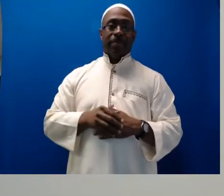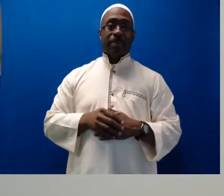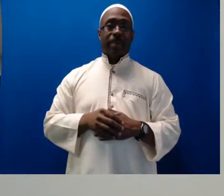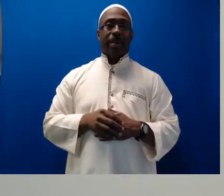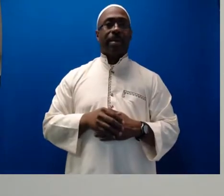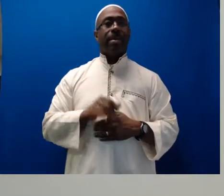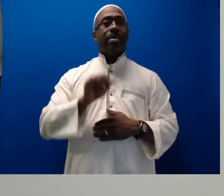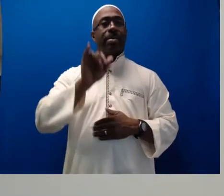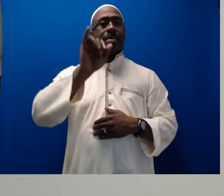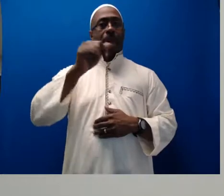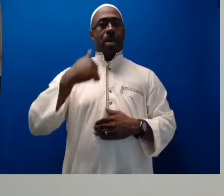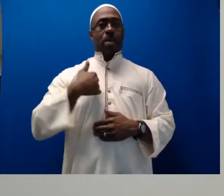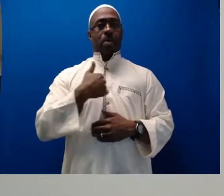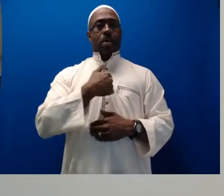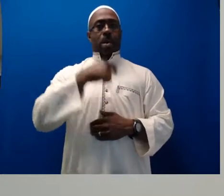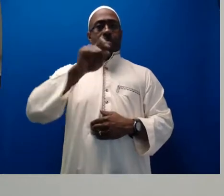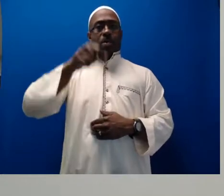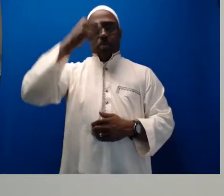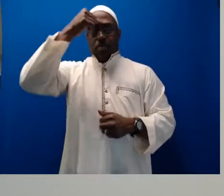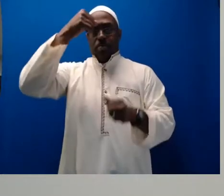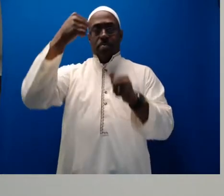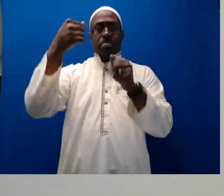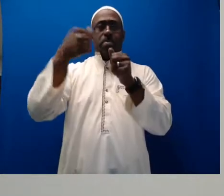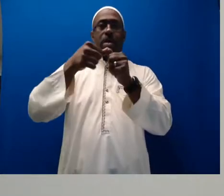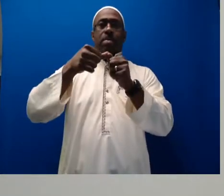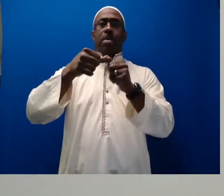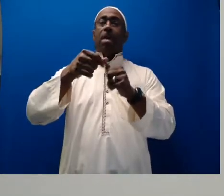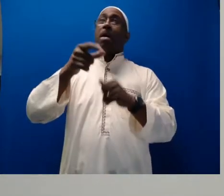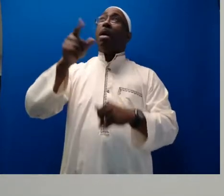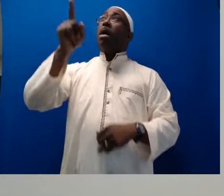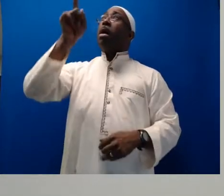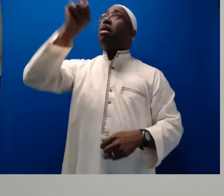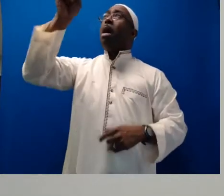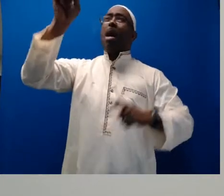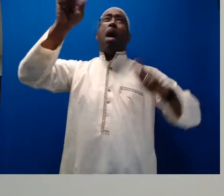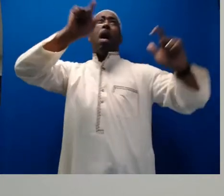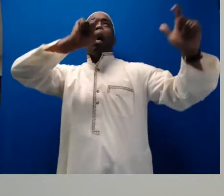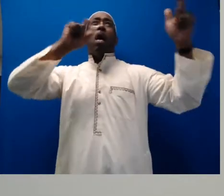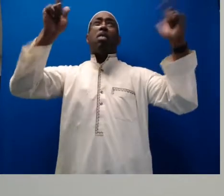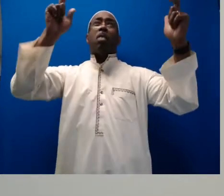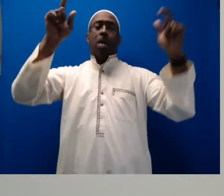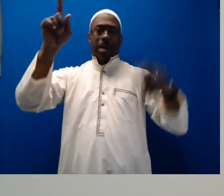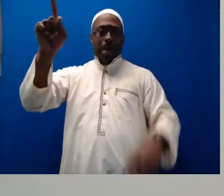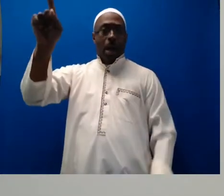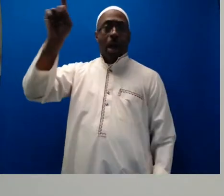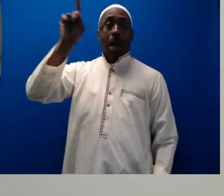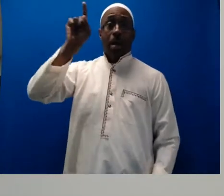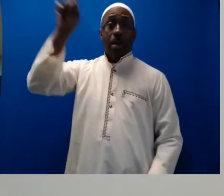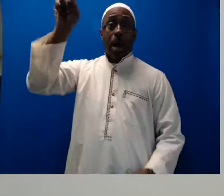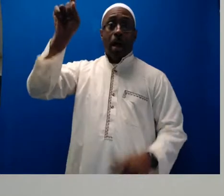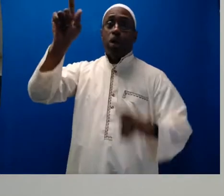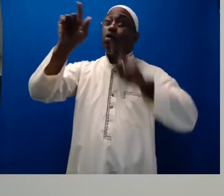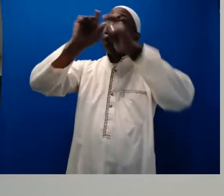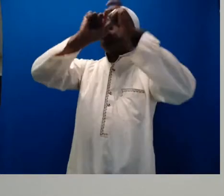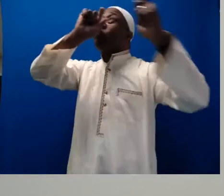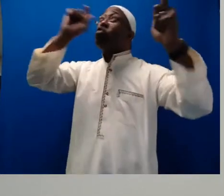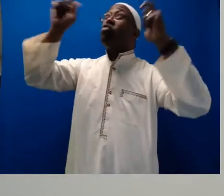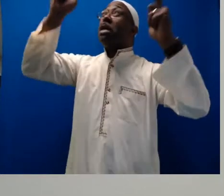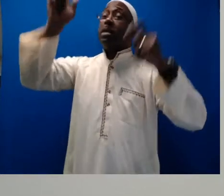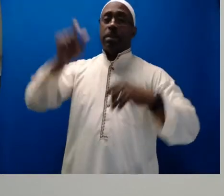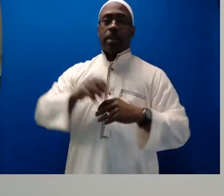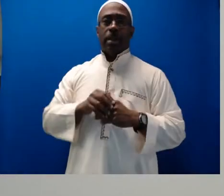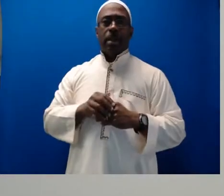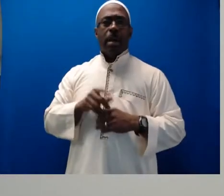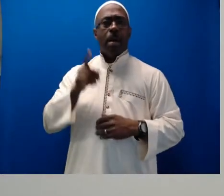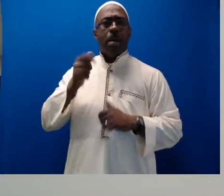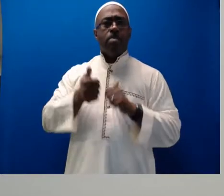And that's where we're reminded time and time again, Allahu Akbar, that Allah is the greatest, Allah is